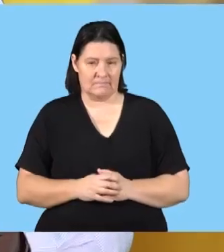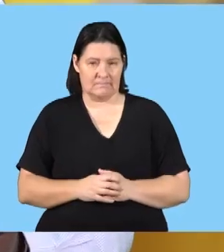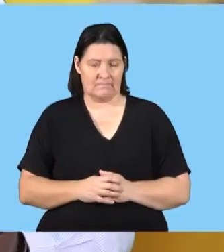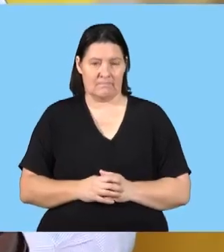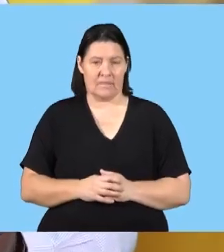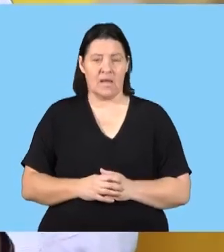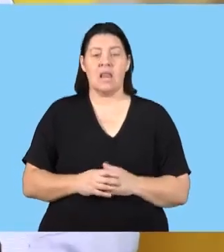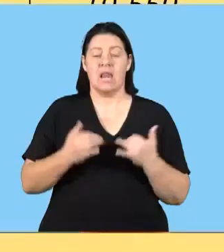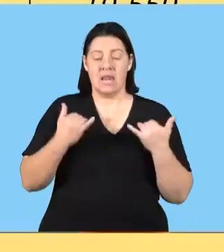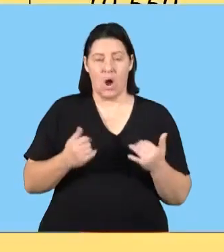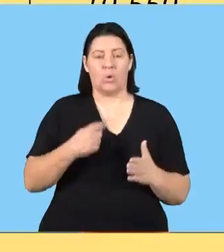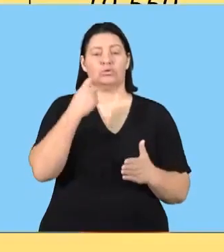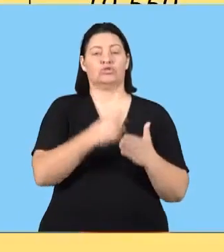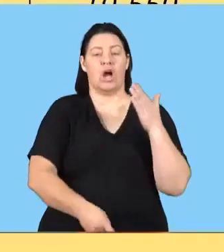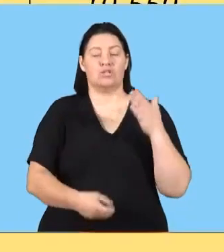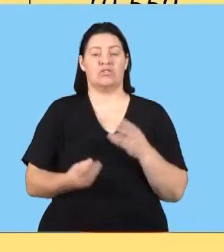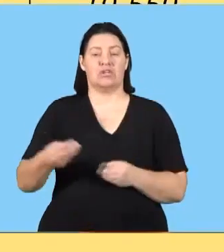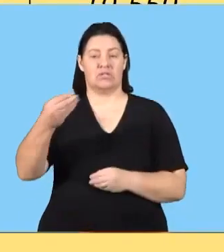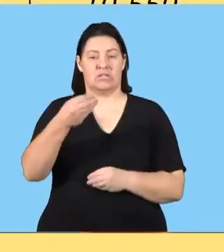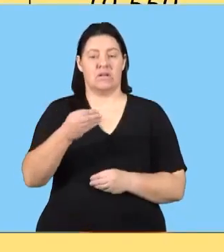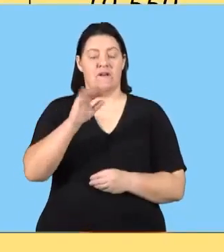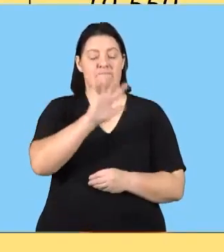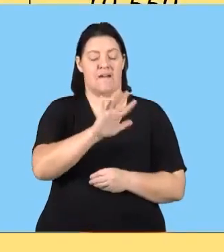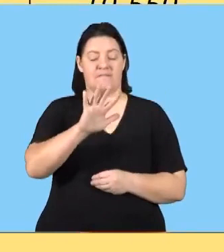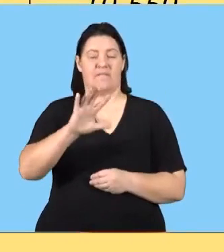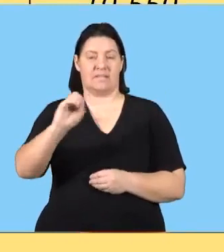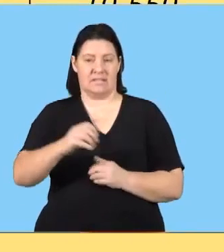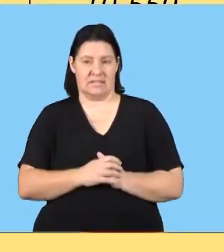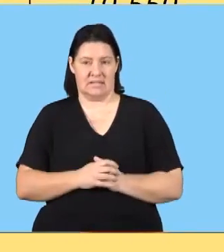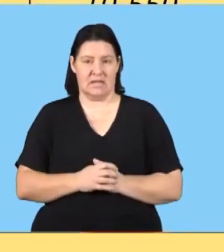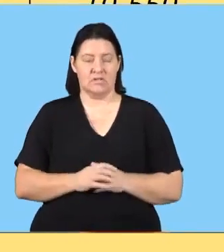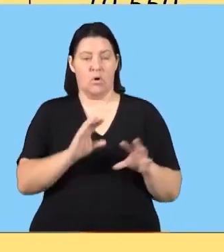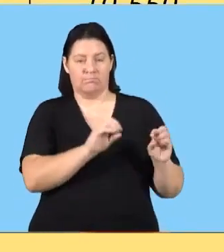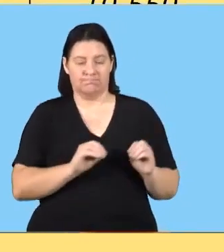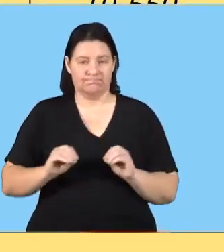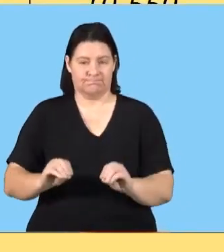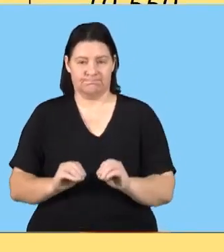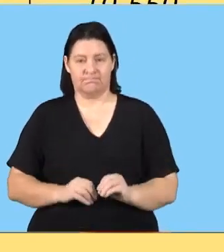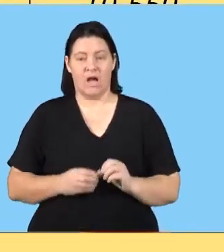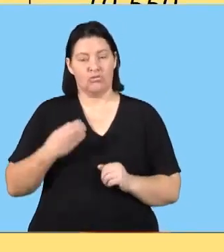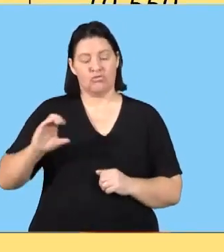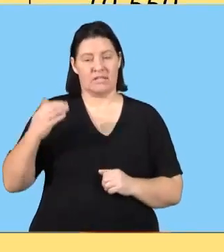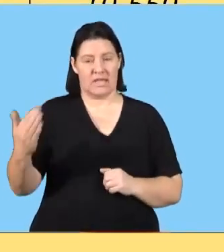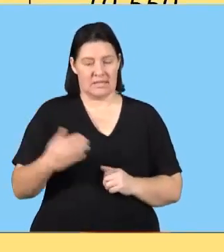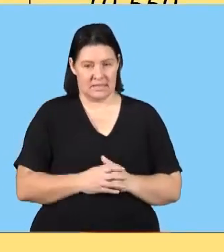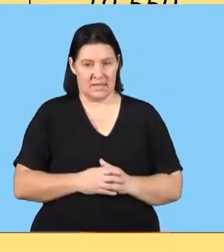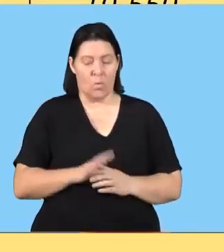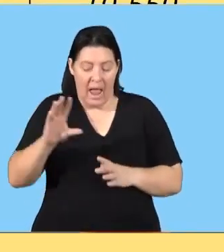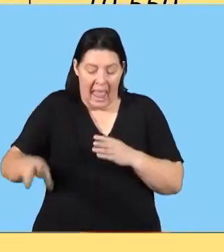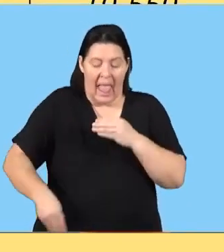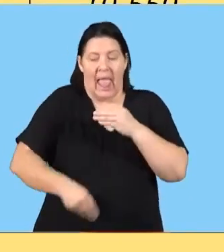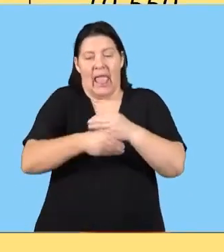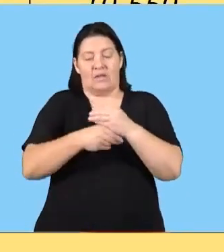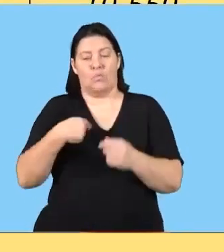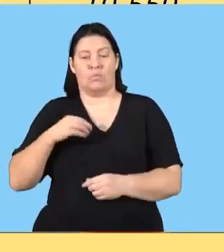a creditor, and we have been charged interest of 550. That means I bring it now to the credit side. It's increasing what